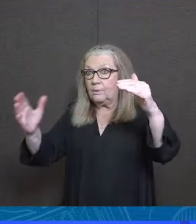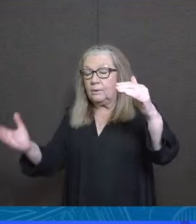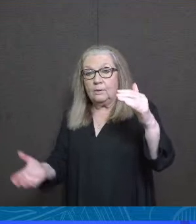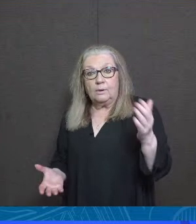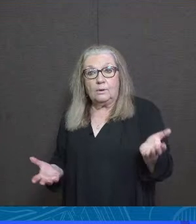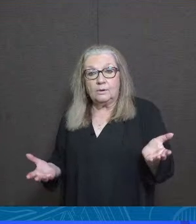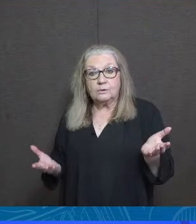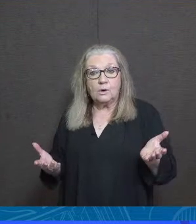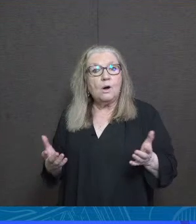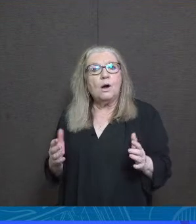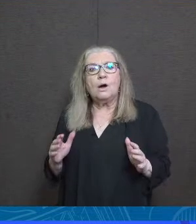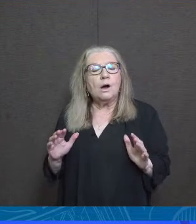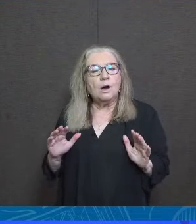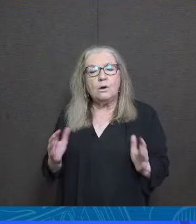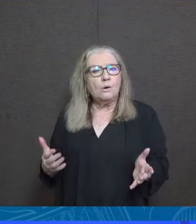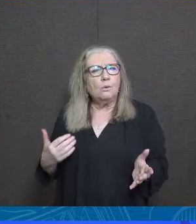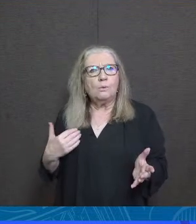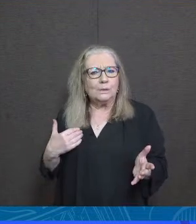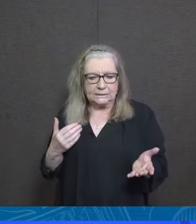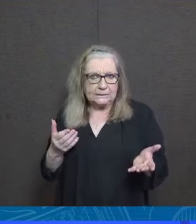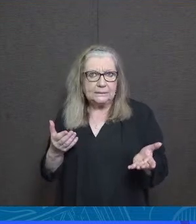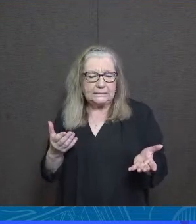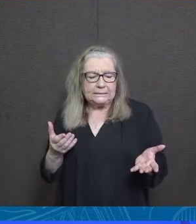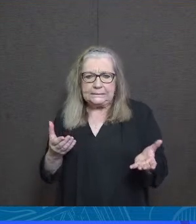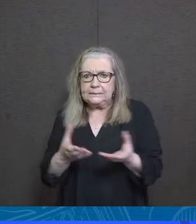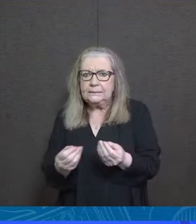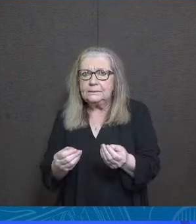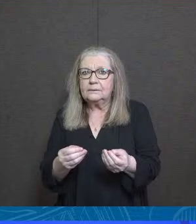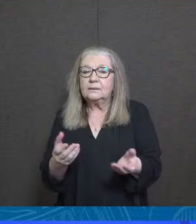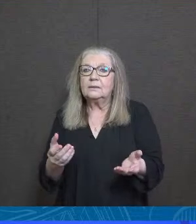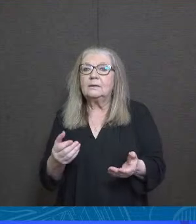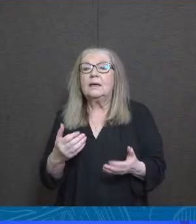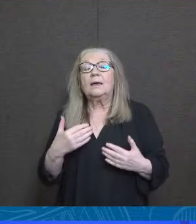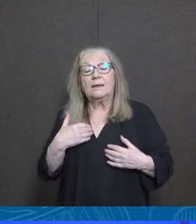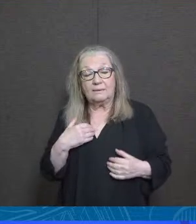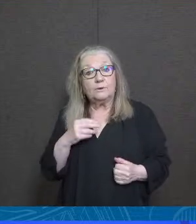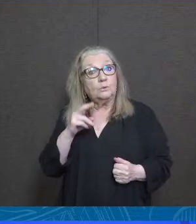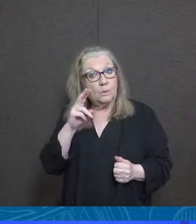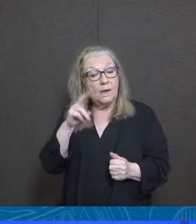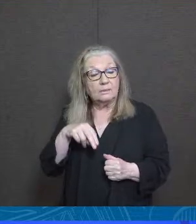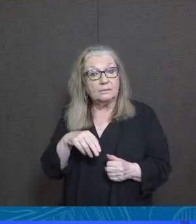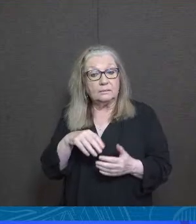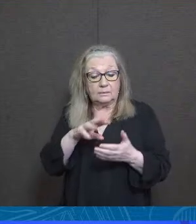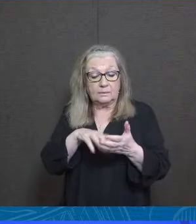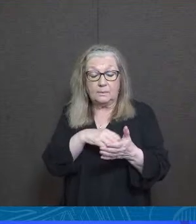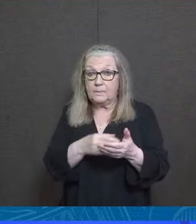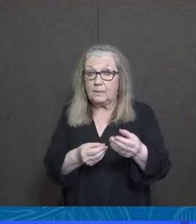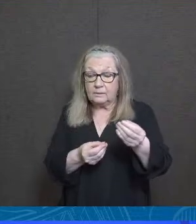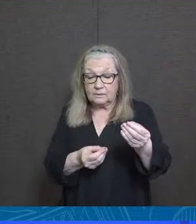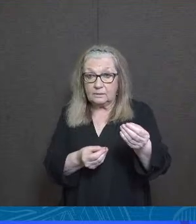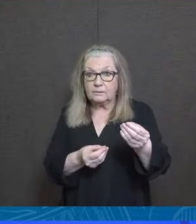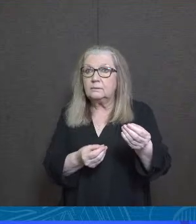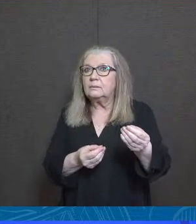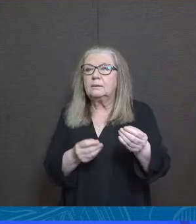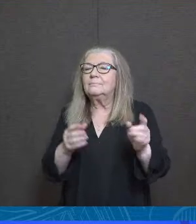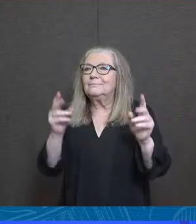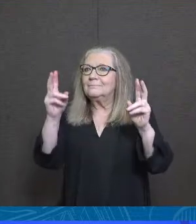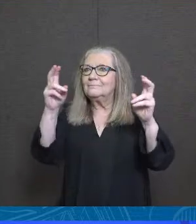that? There is the UN Executive Plan. This is used for the early warning for